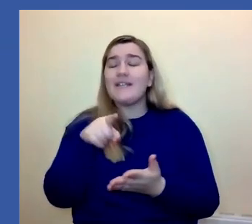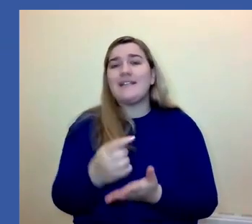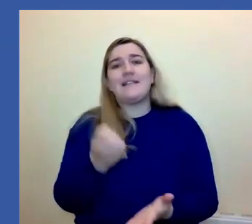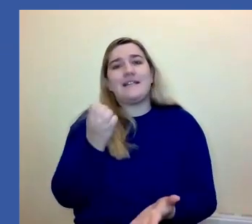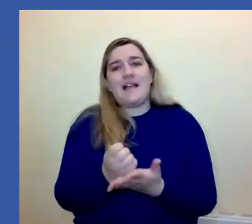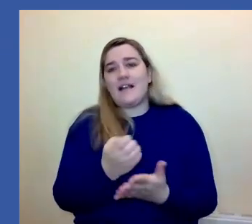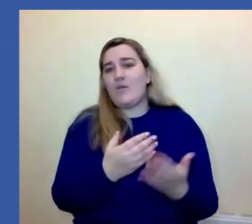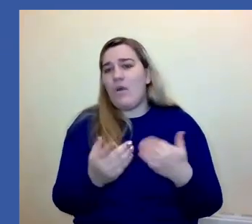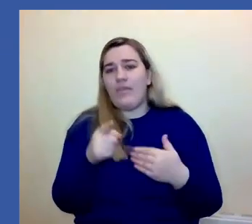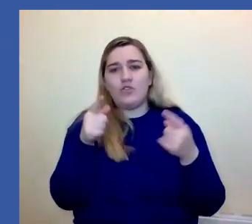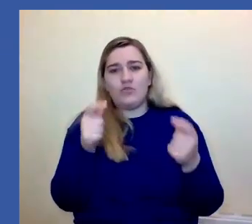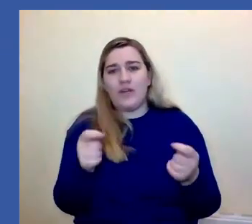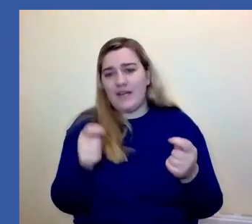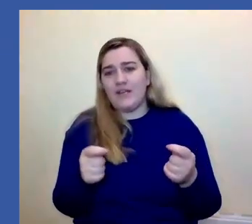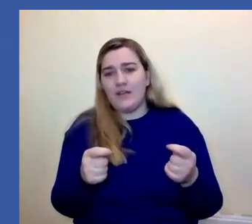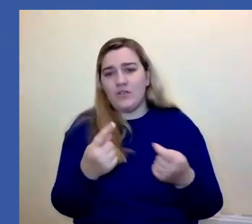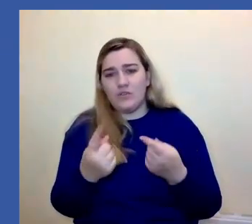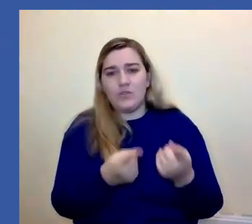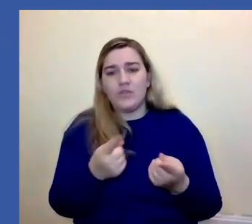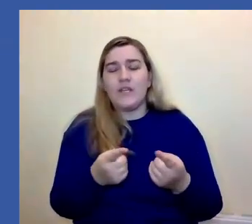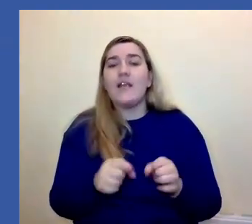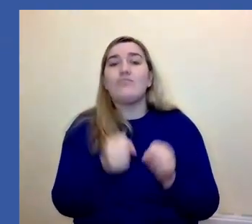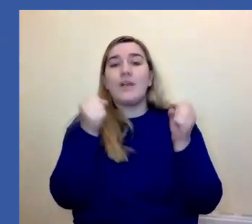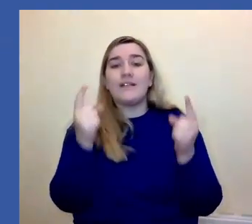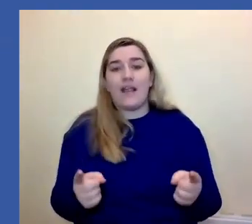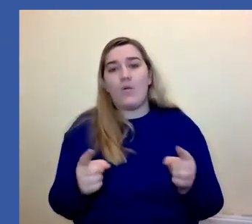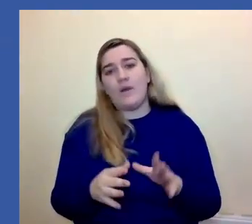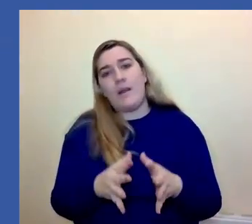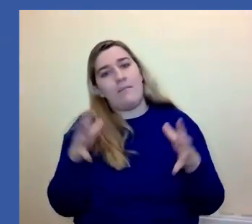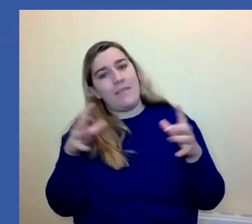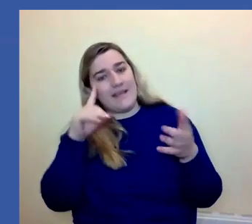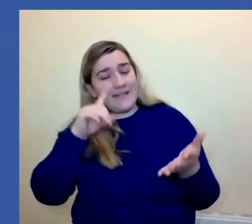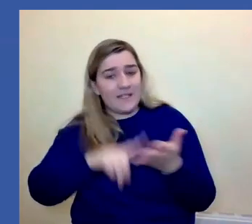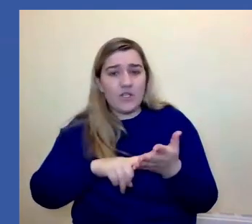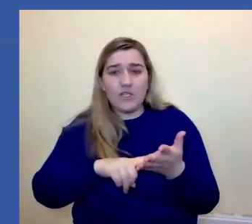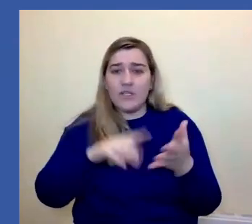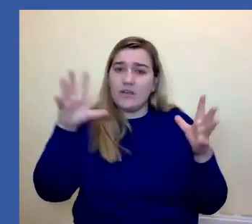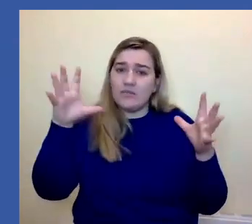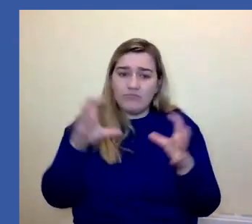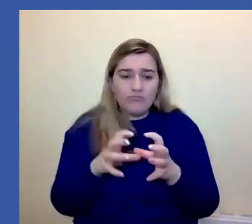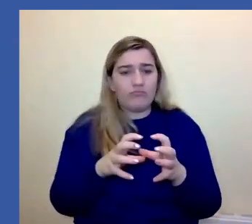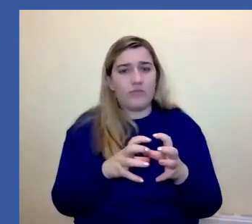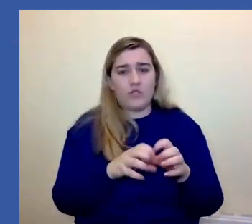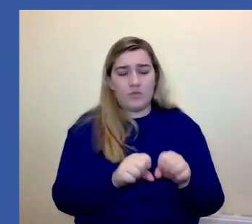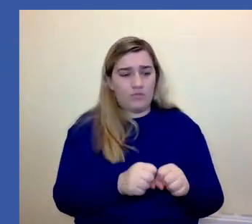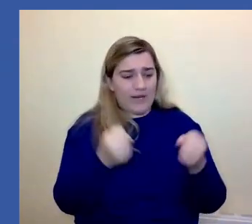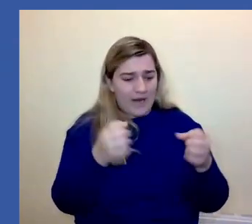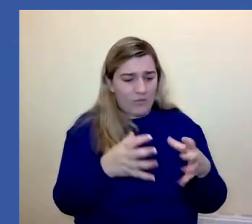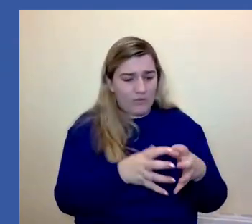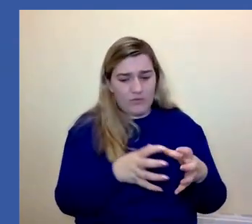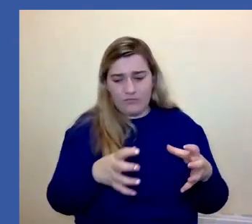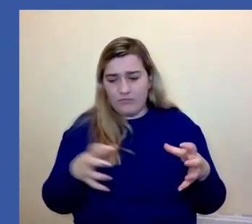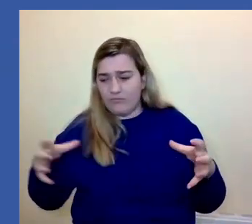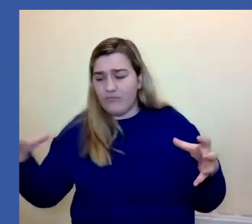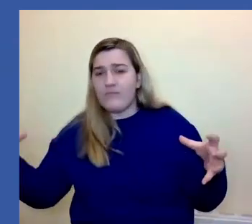what this training tool does. It breaks down big decisions into smaller decisions and into the choices and options that people need